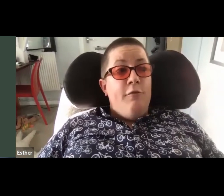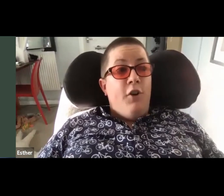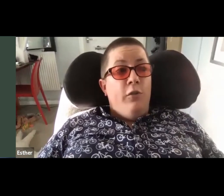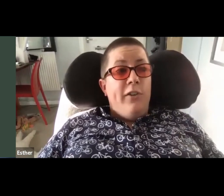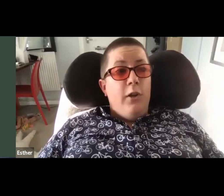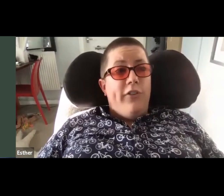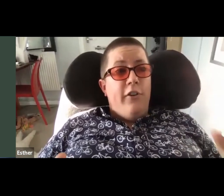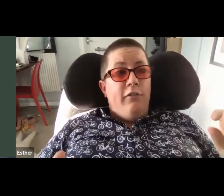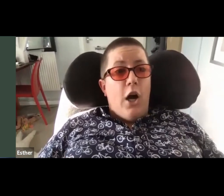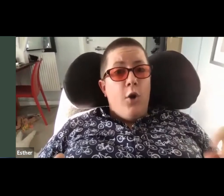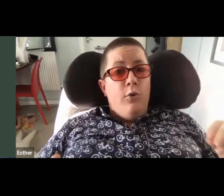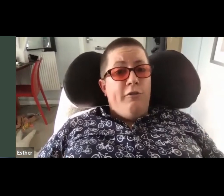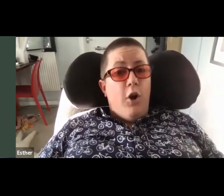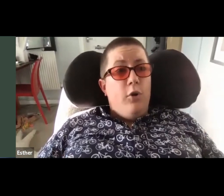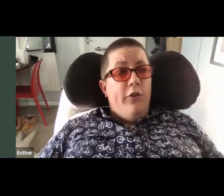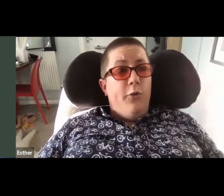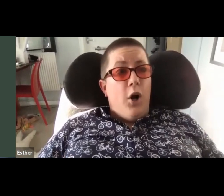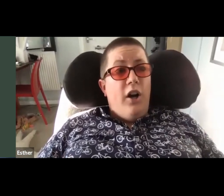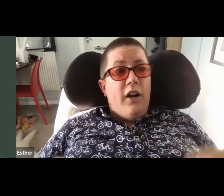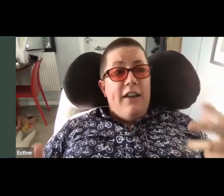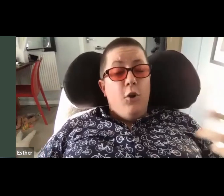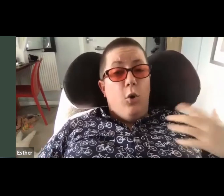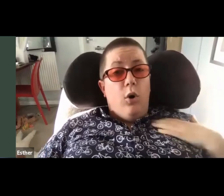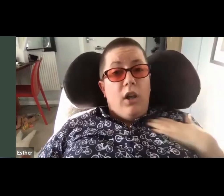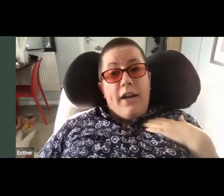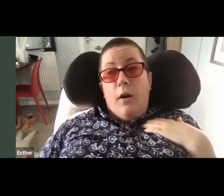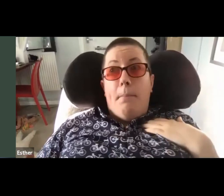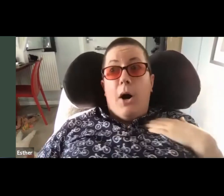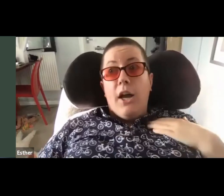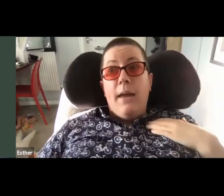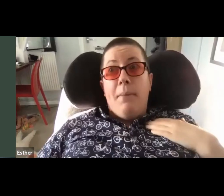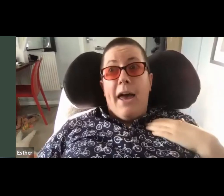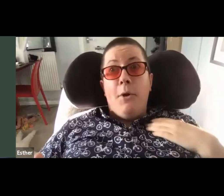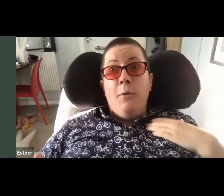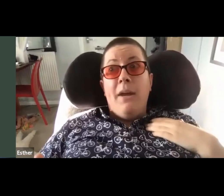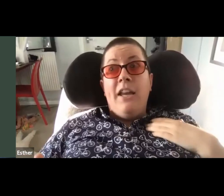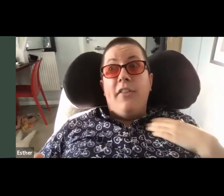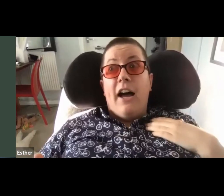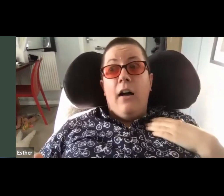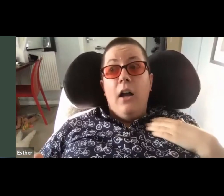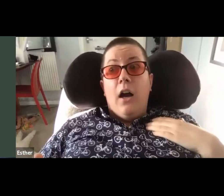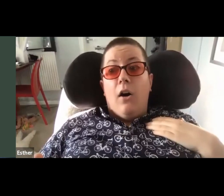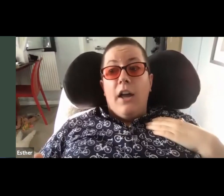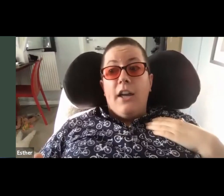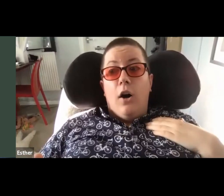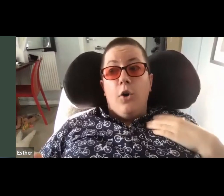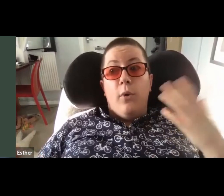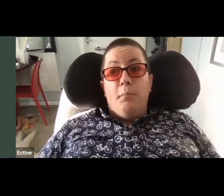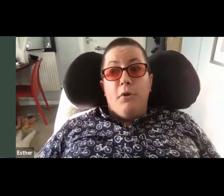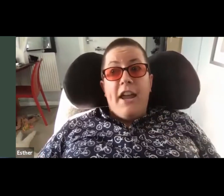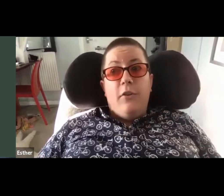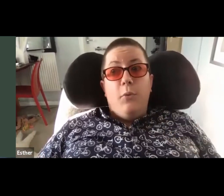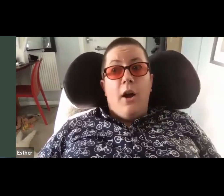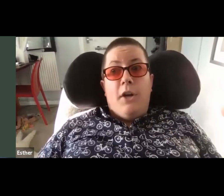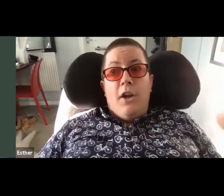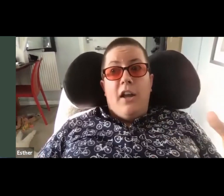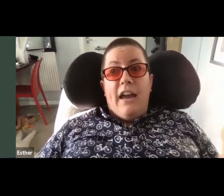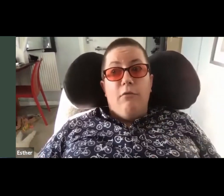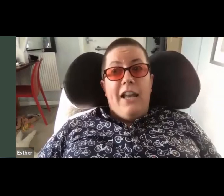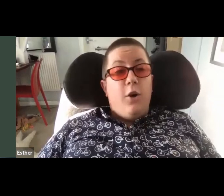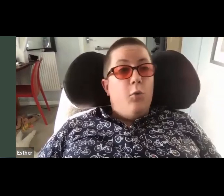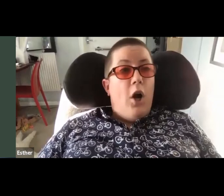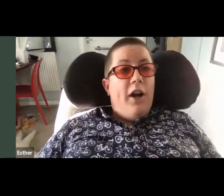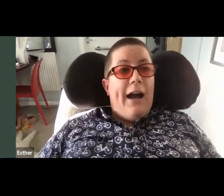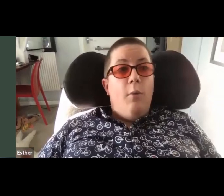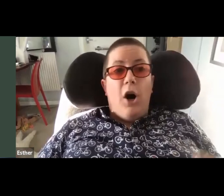it involves lots of lone focused work. If you're like, my impairment means that I can't always predict when I'm going to get